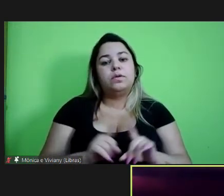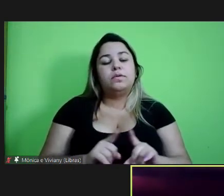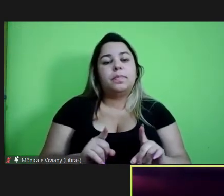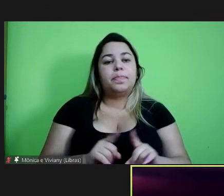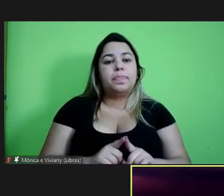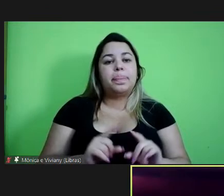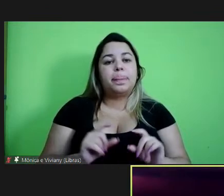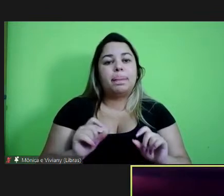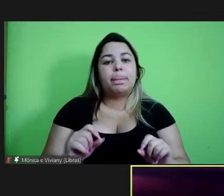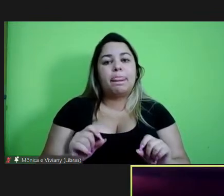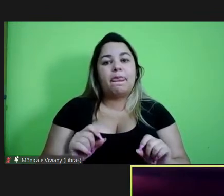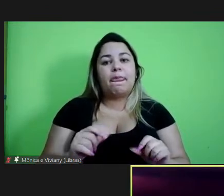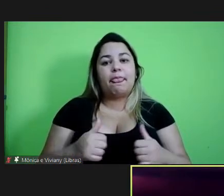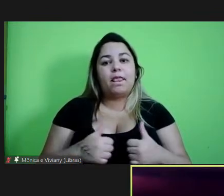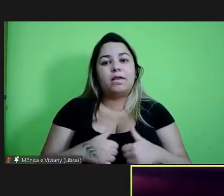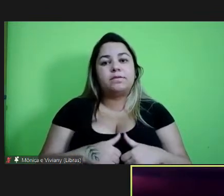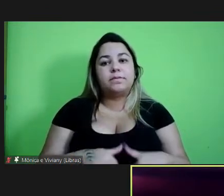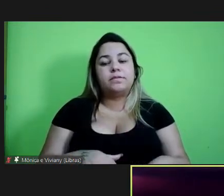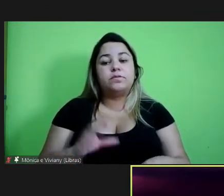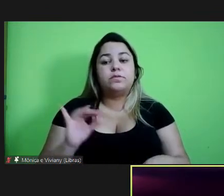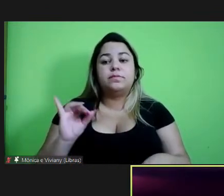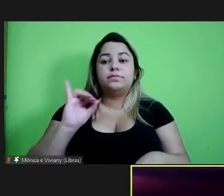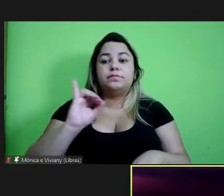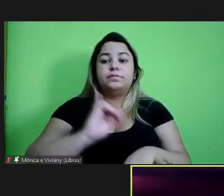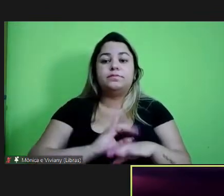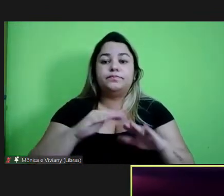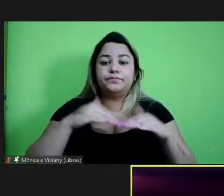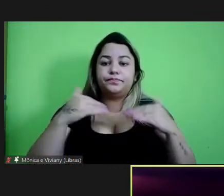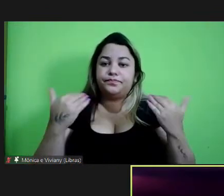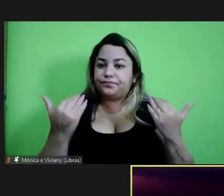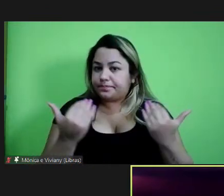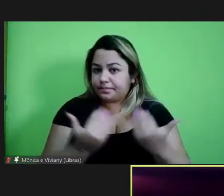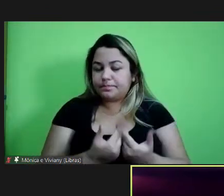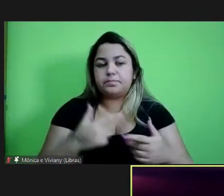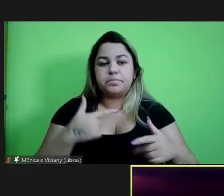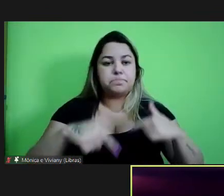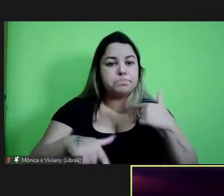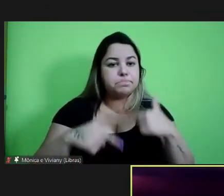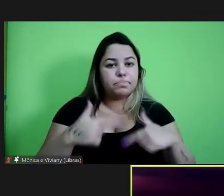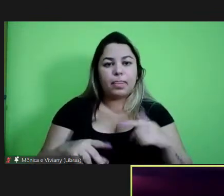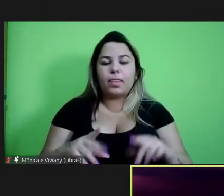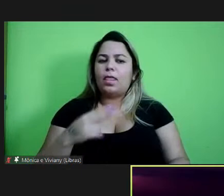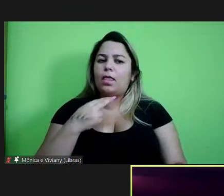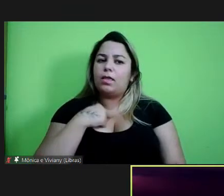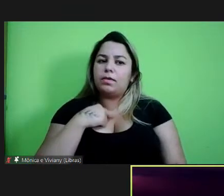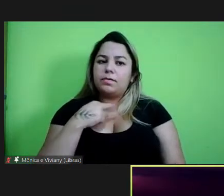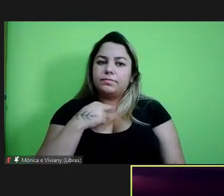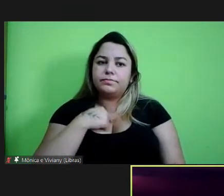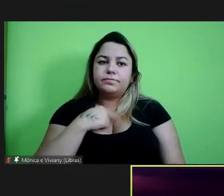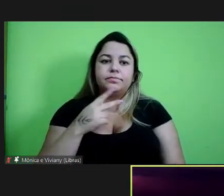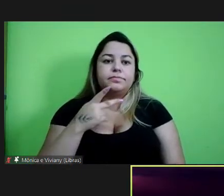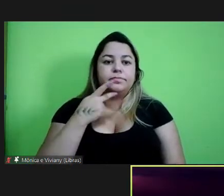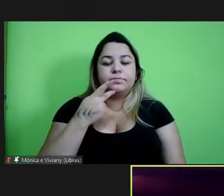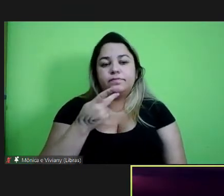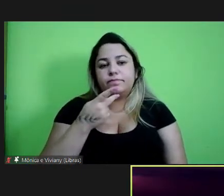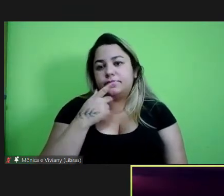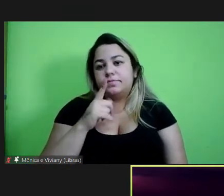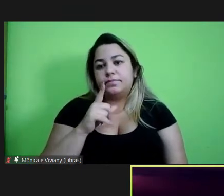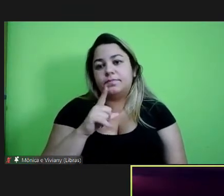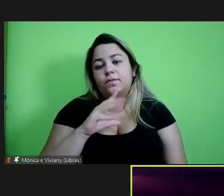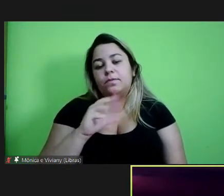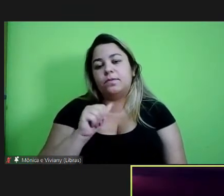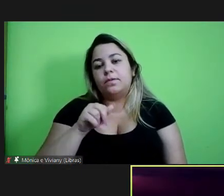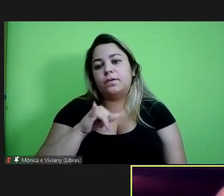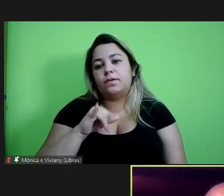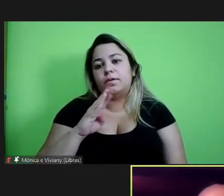core of the community that you are working with. You cannot tell my Caribbean parent, for example,